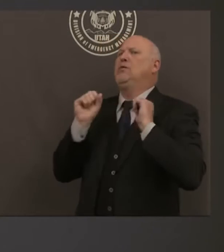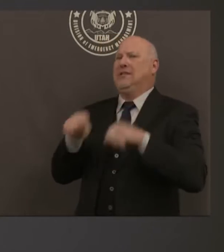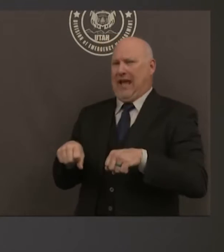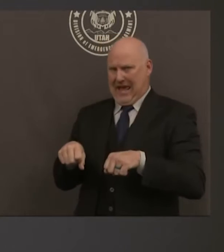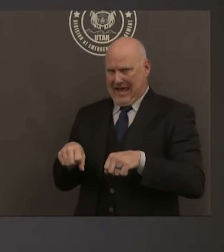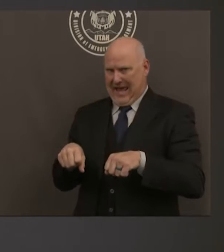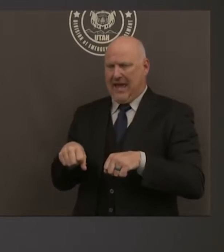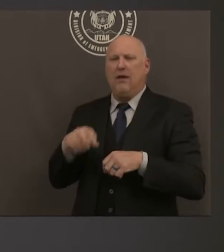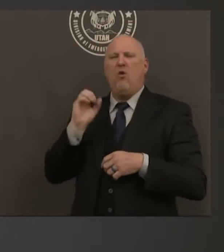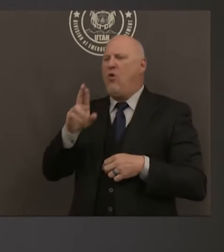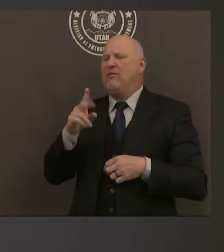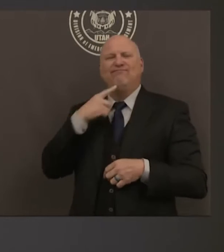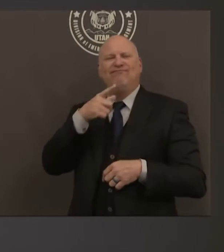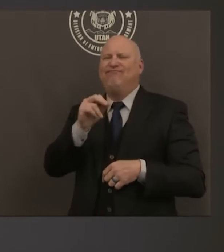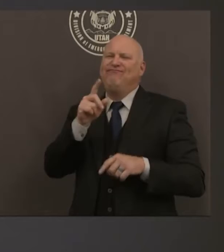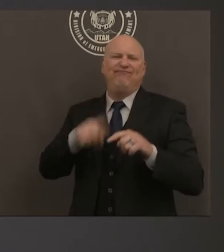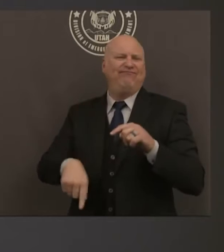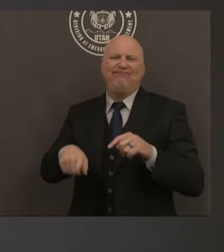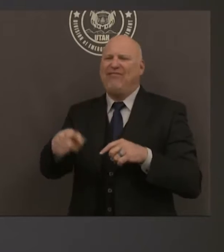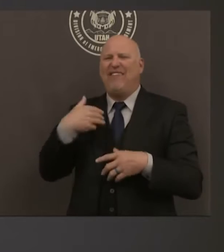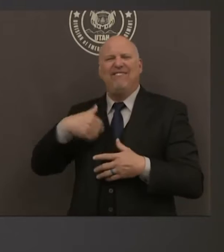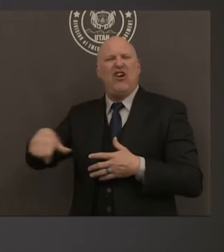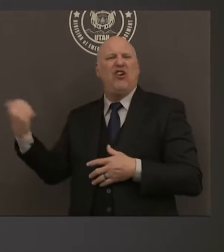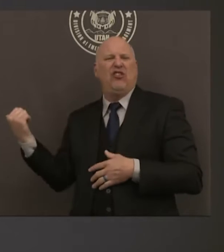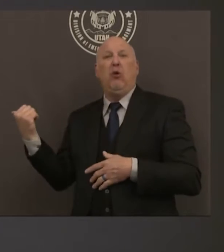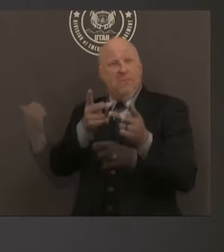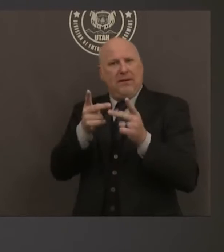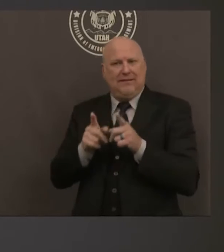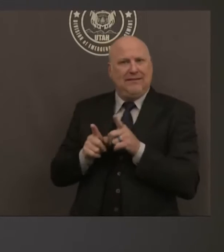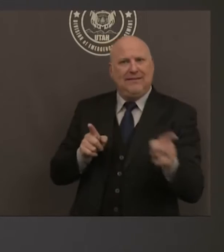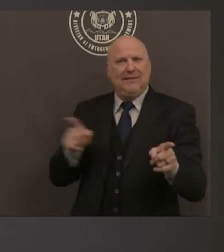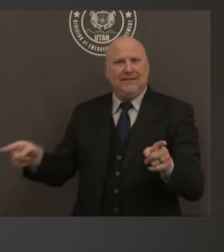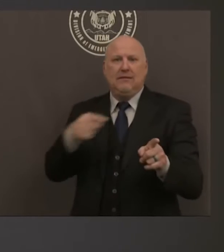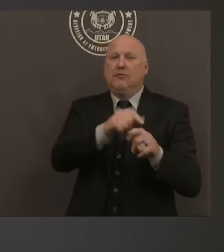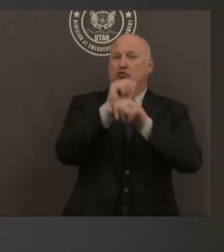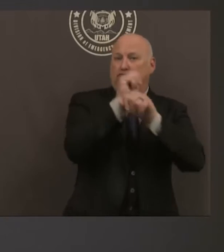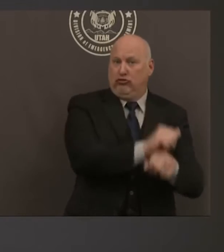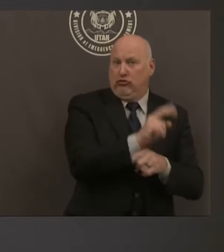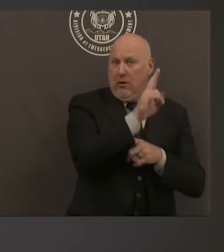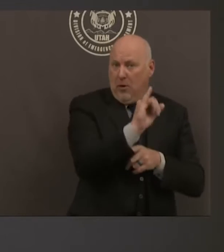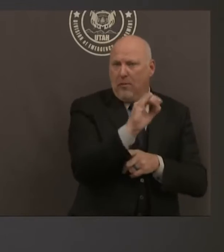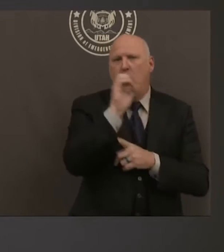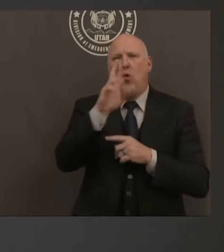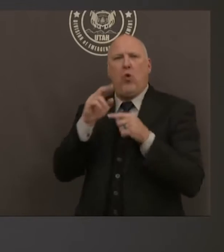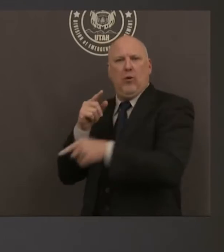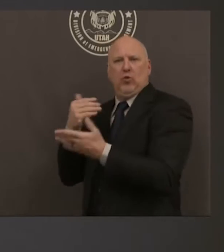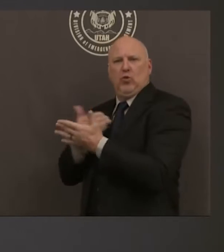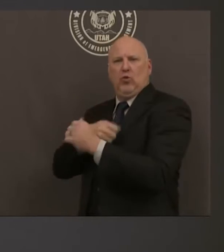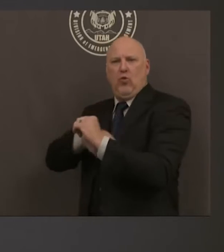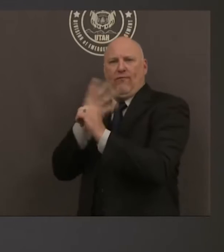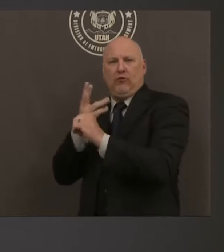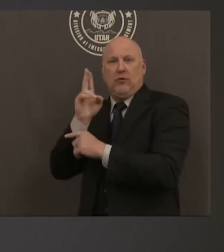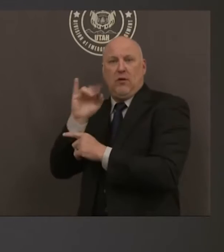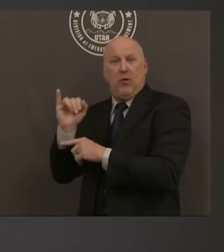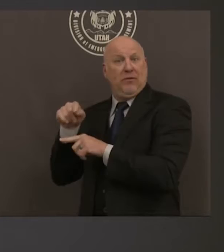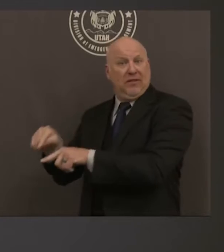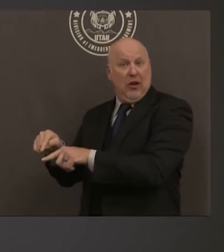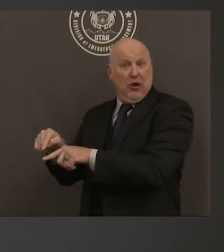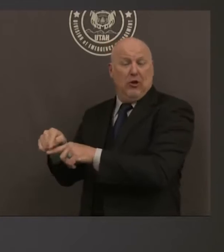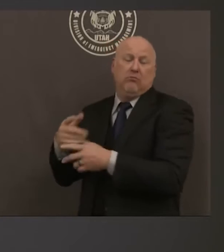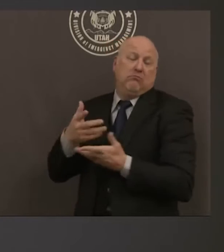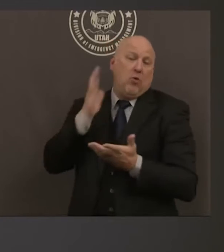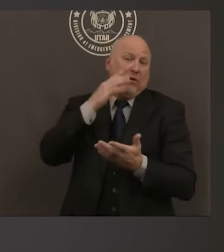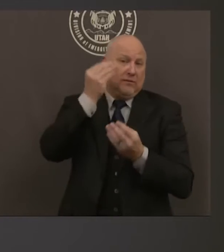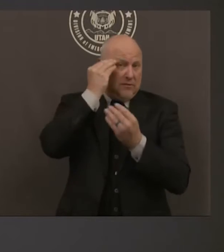pandemic unemployment assistance is the correct application. Individuals that are determined eligible for pandemic unemployment assistance will also